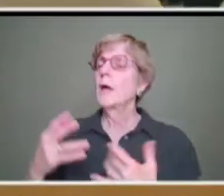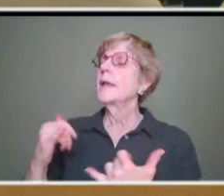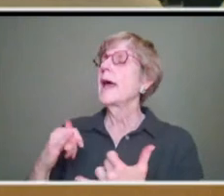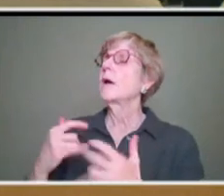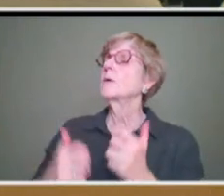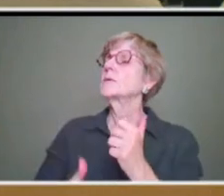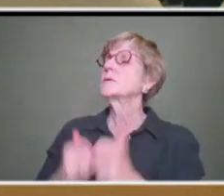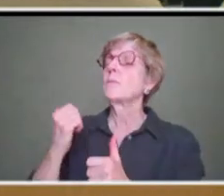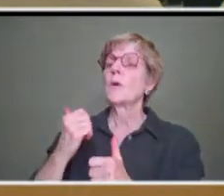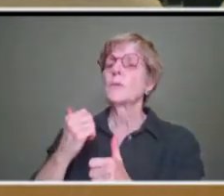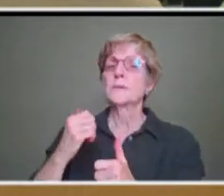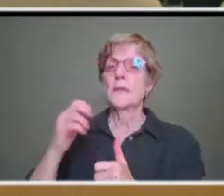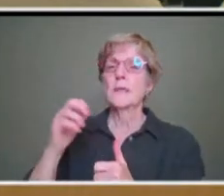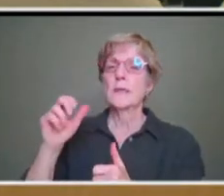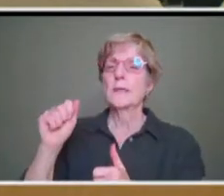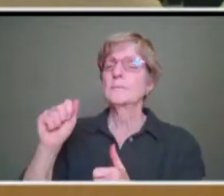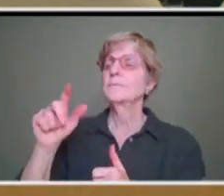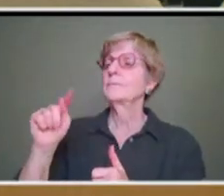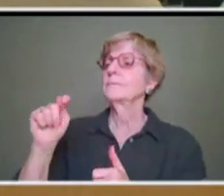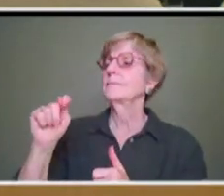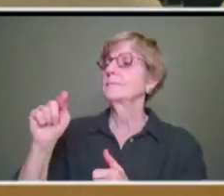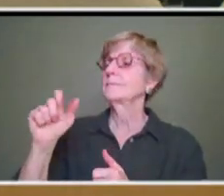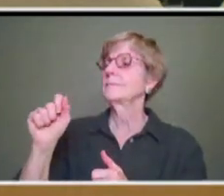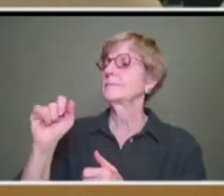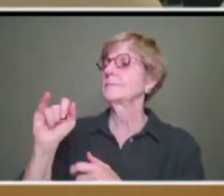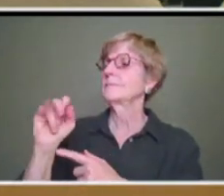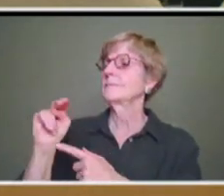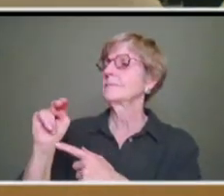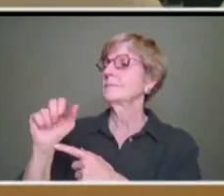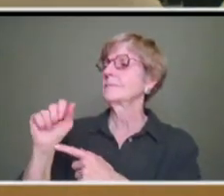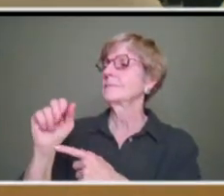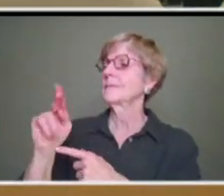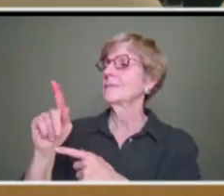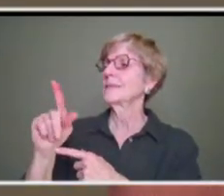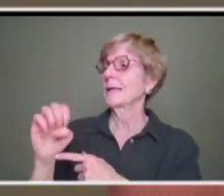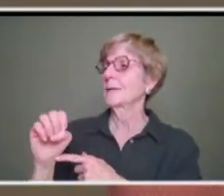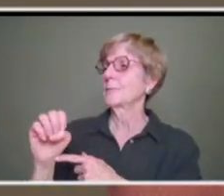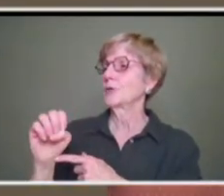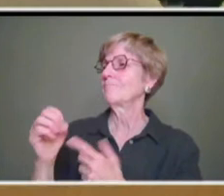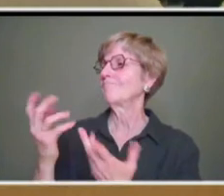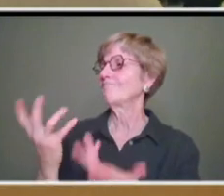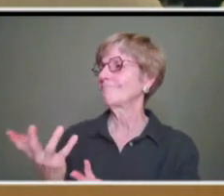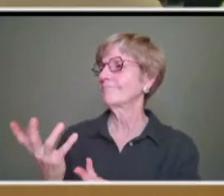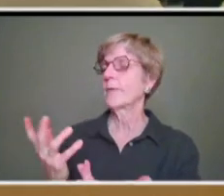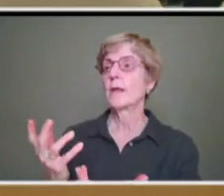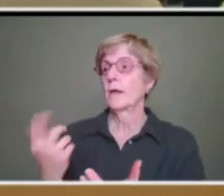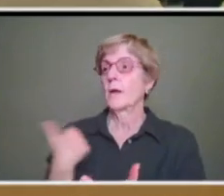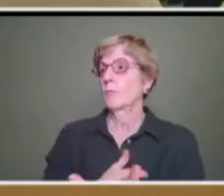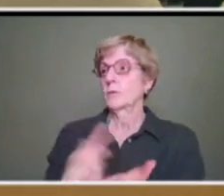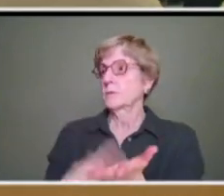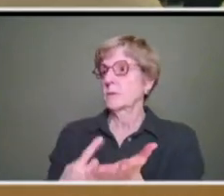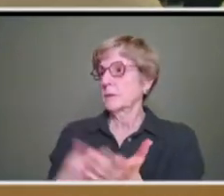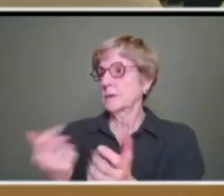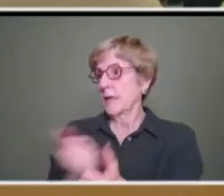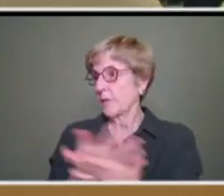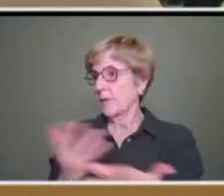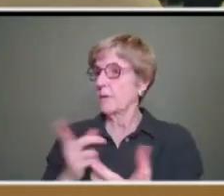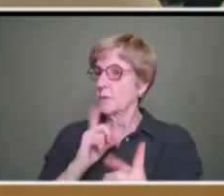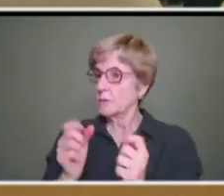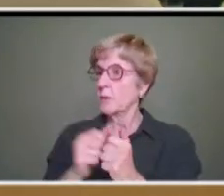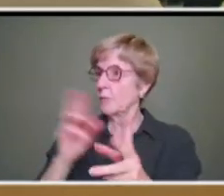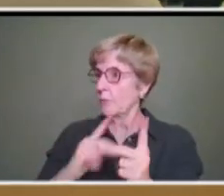market rate housing that can be developed I'm not saying anything's off the table so we're happy to have conversations with the neighborhood